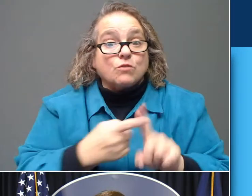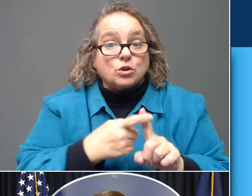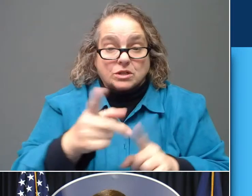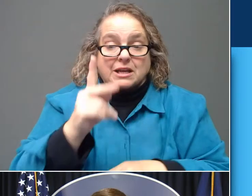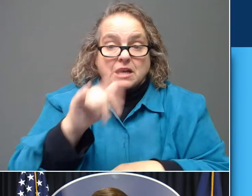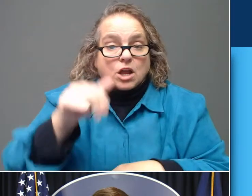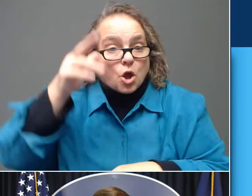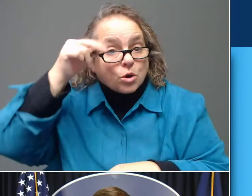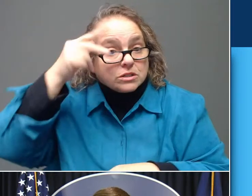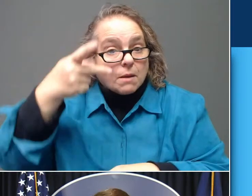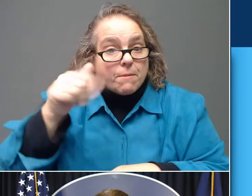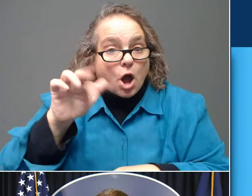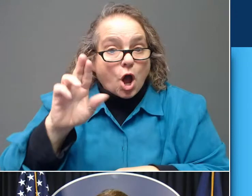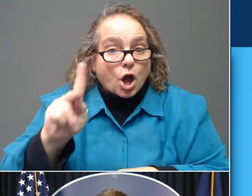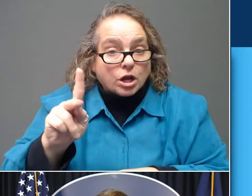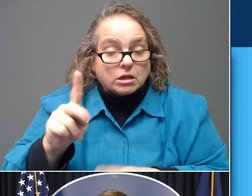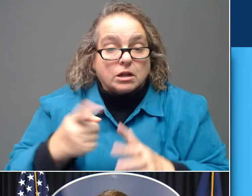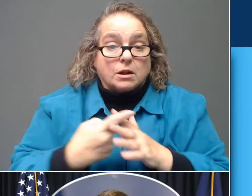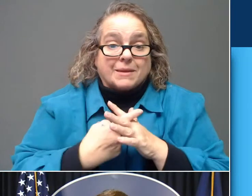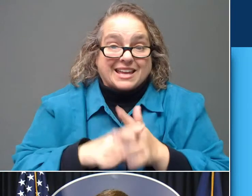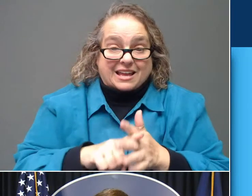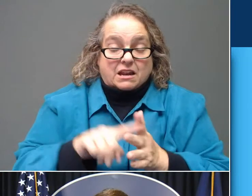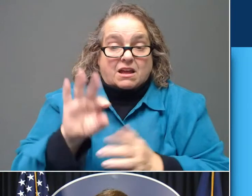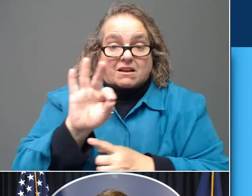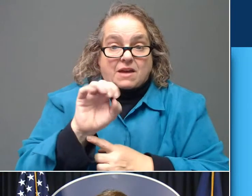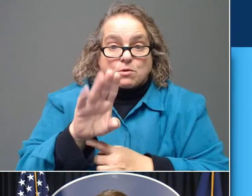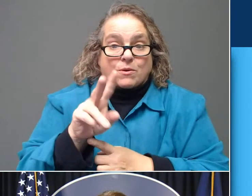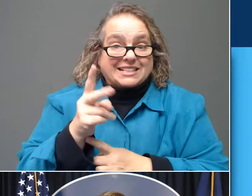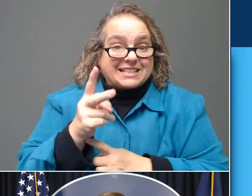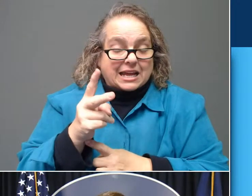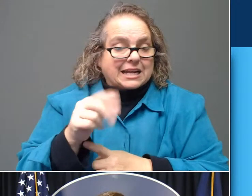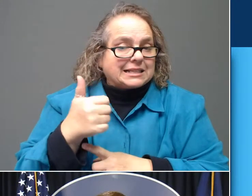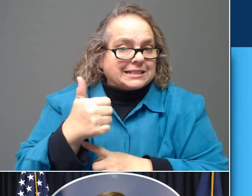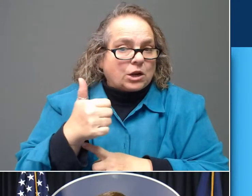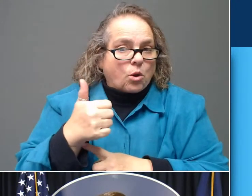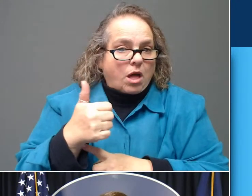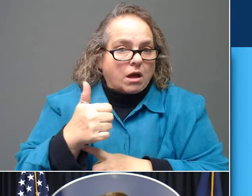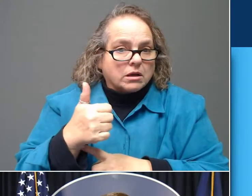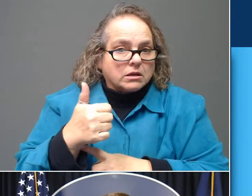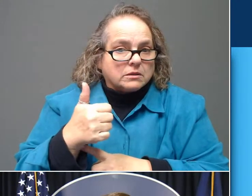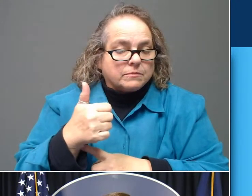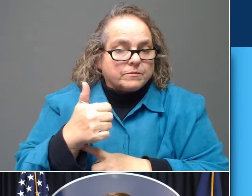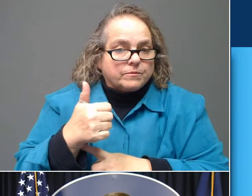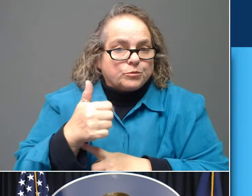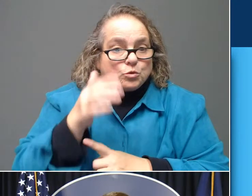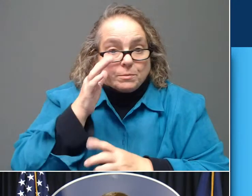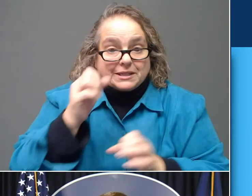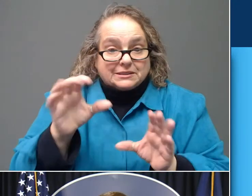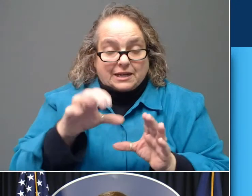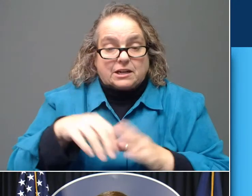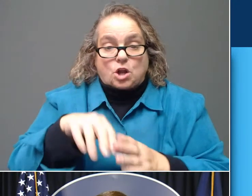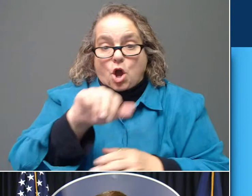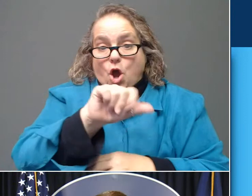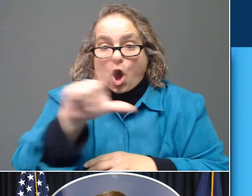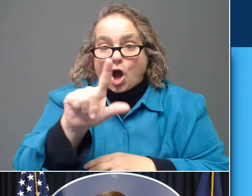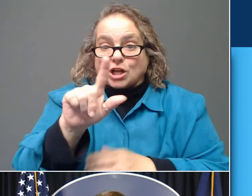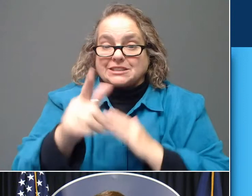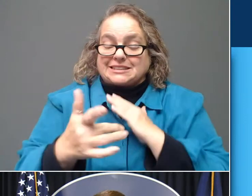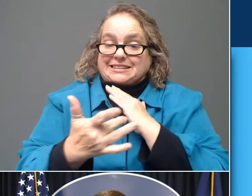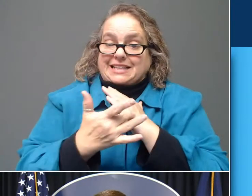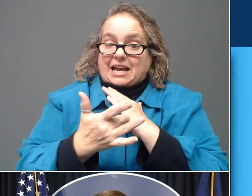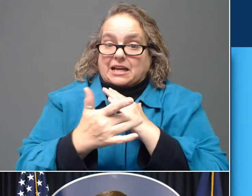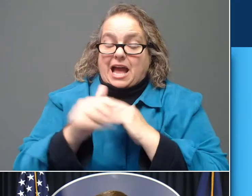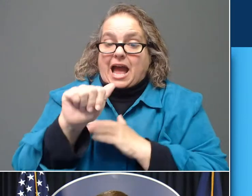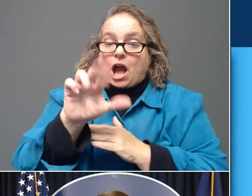begin February 2nd at 10 a.m. It's going to be done in the Alltech Arena site, which is in-person